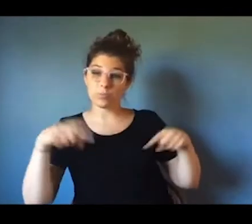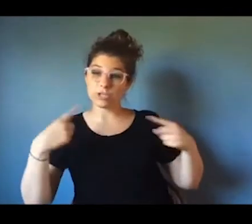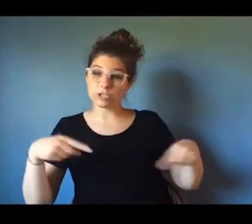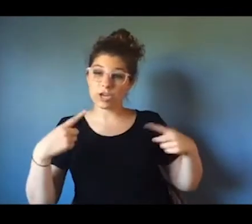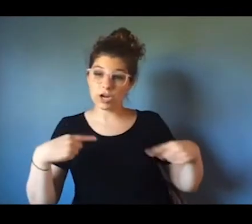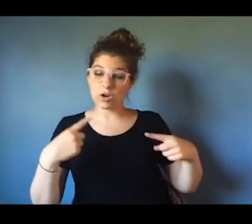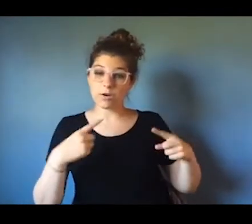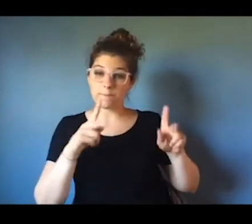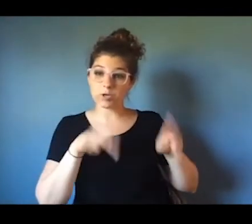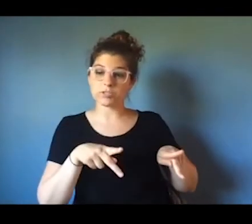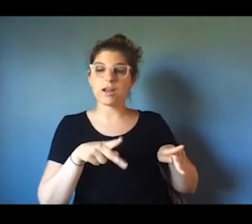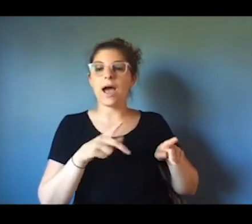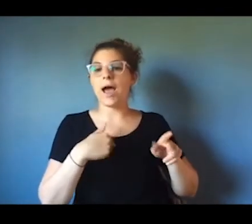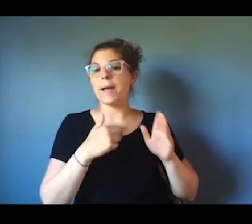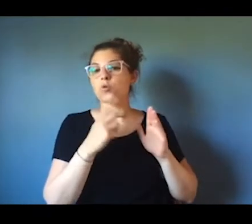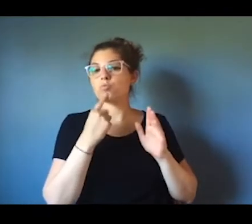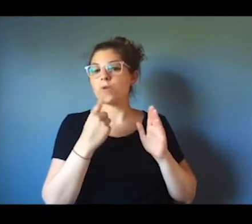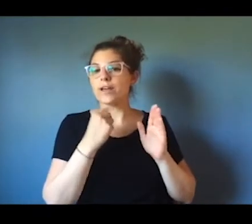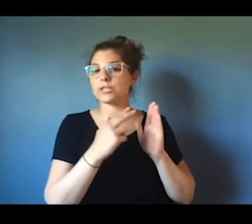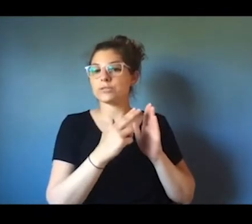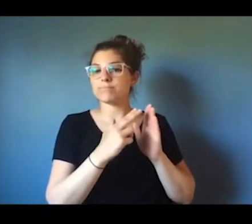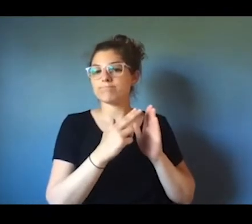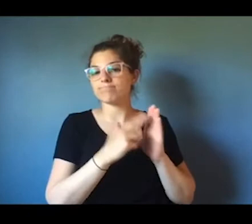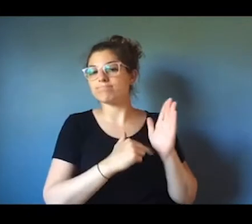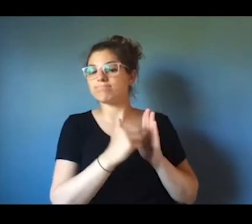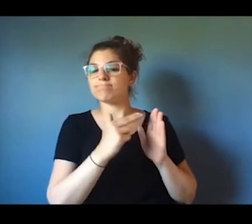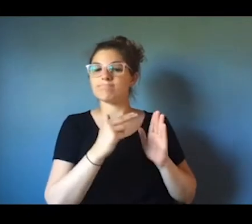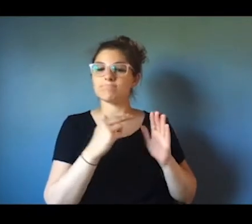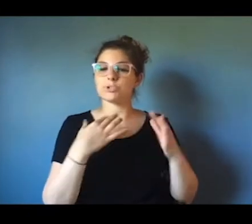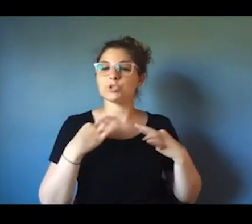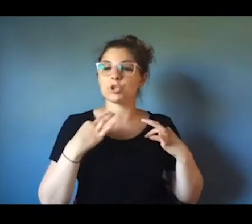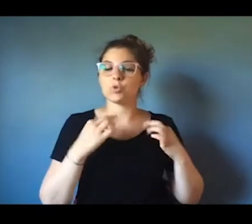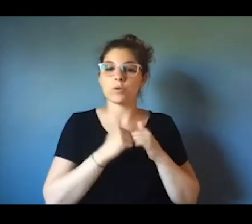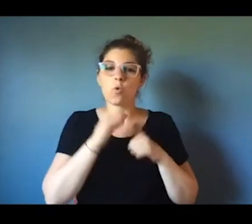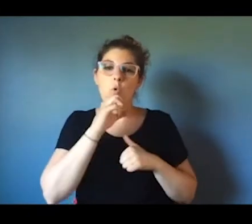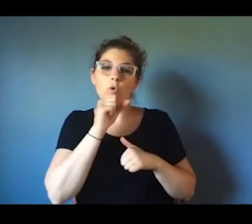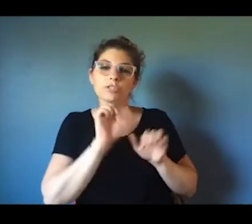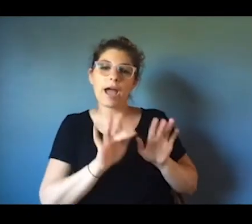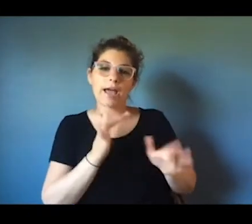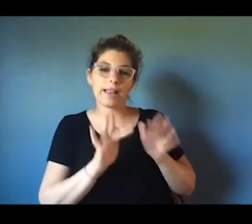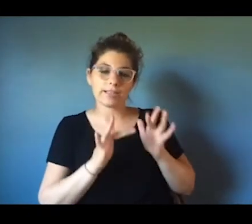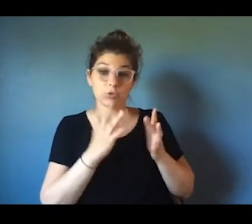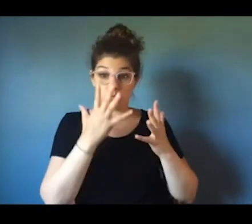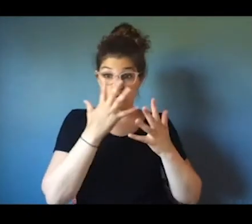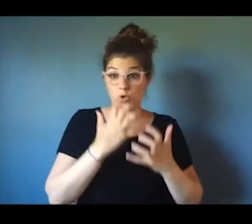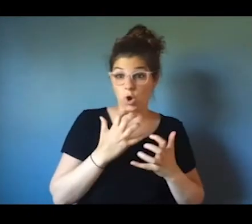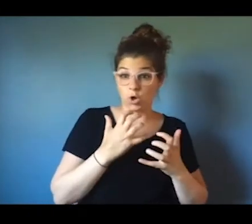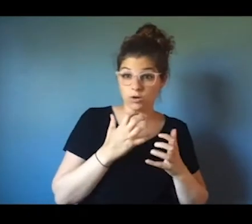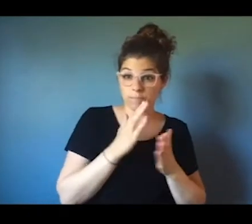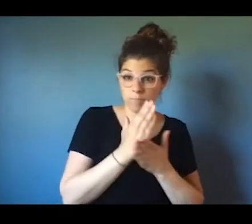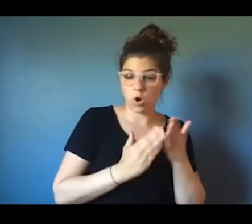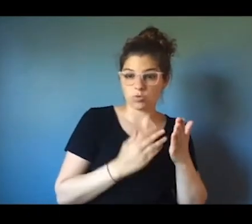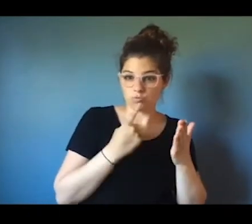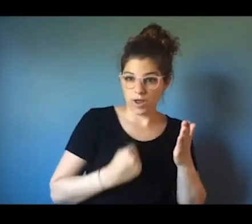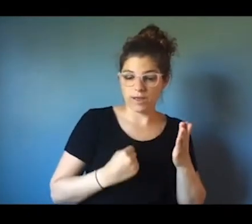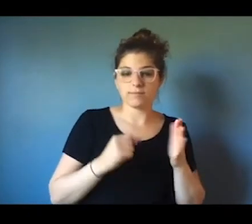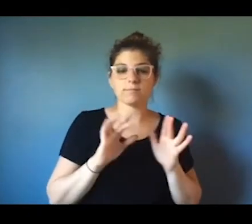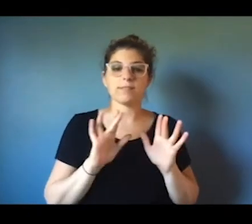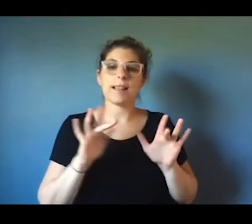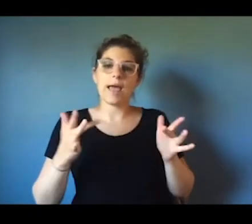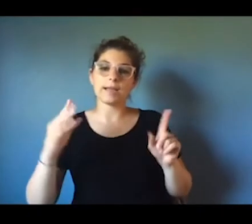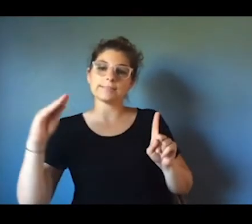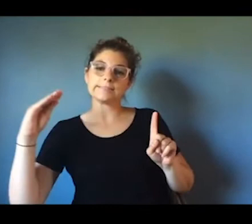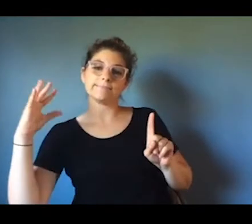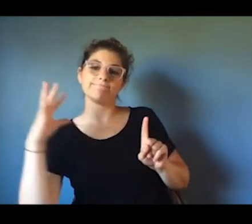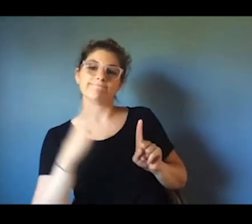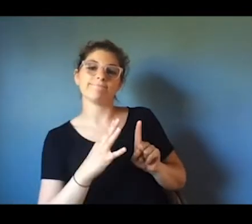in the wheelchair that I've been working on, I've given him a red shirt with kind of orangey highlights. So the darker part of the shirt's red, and the